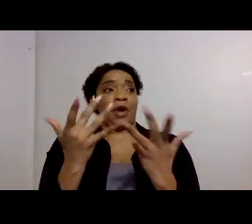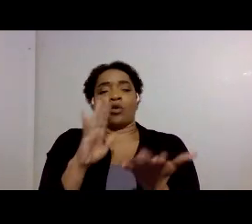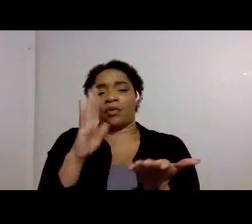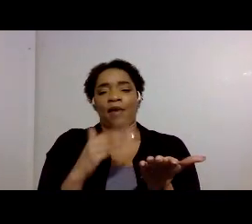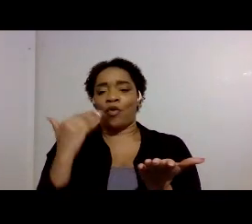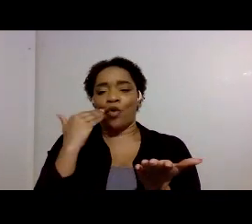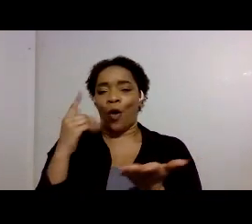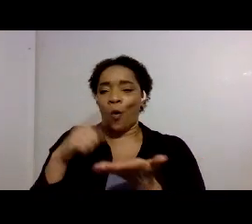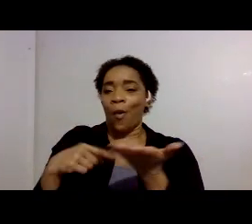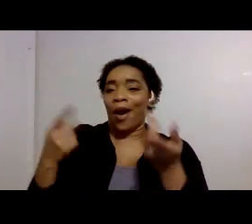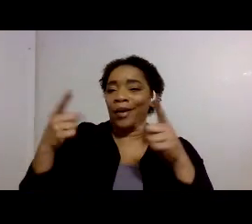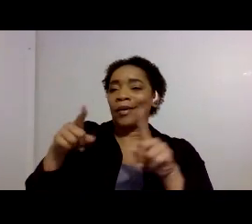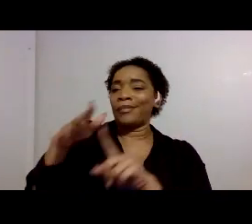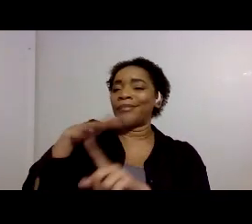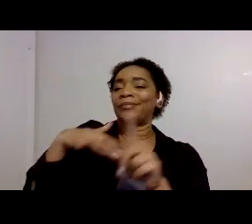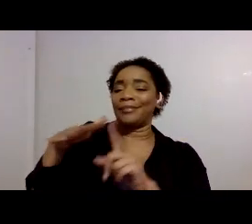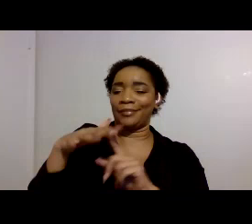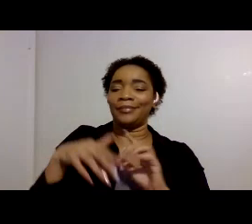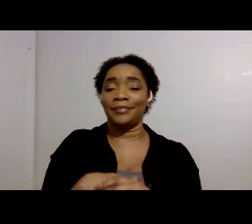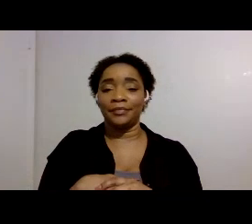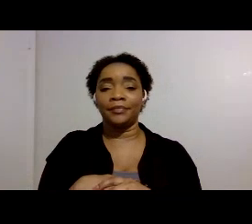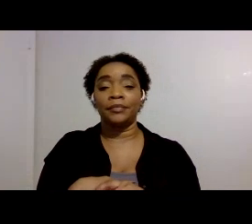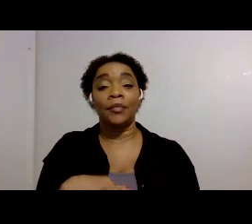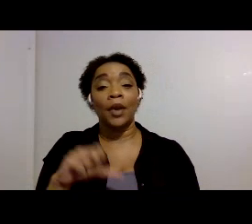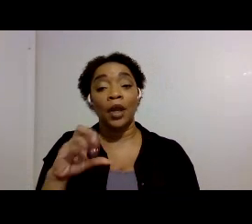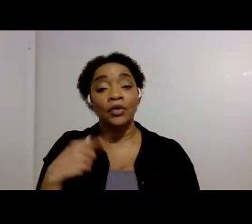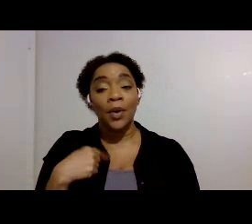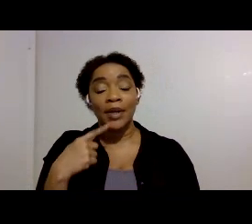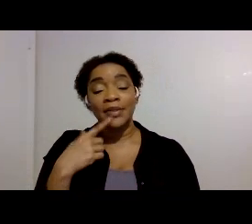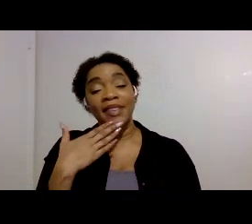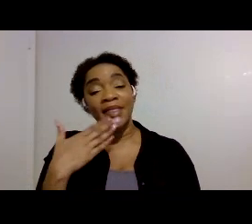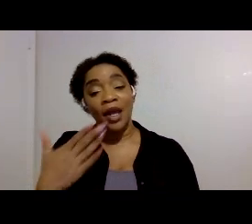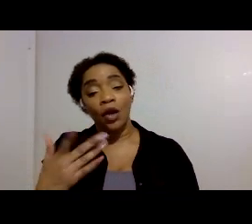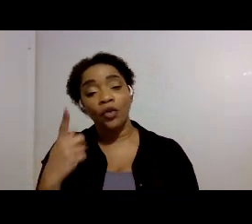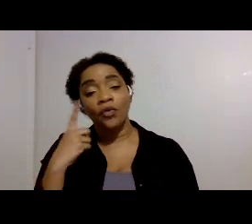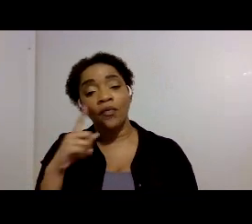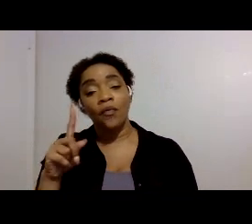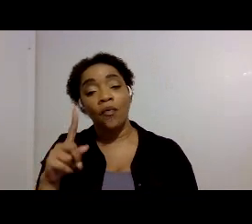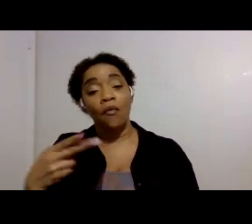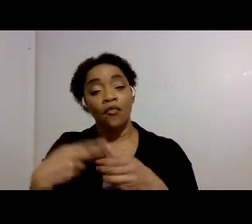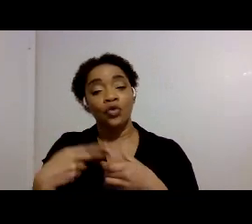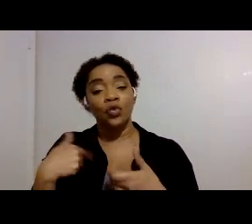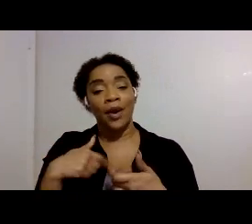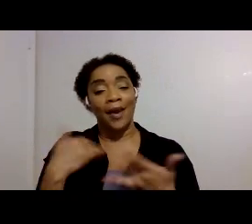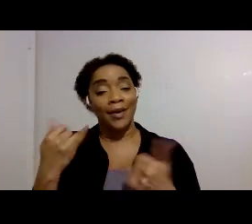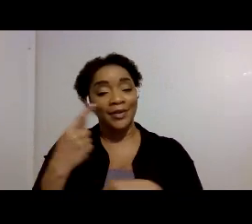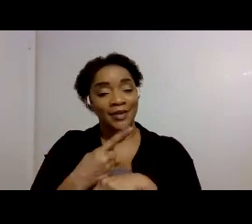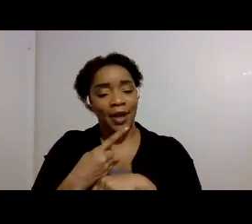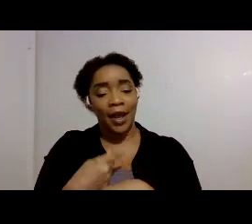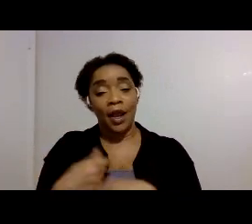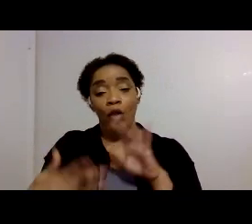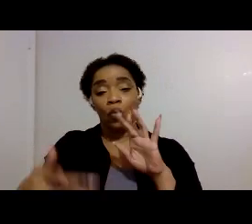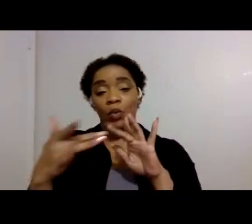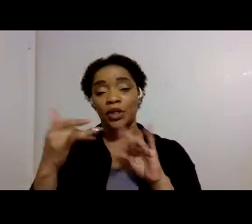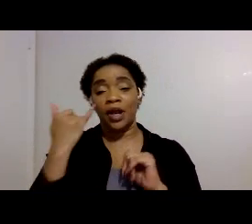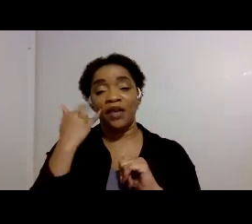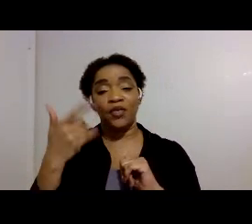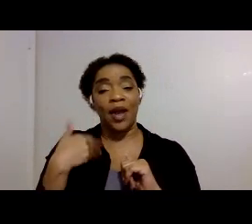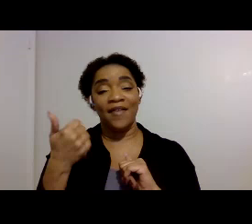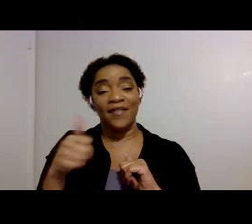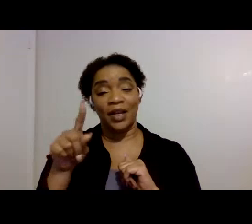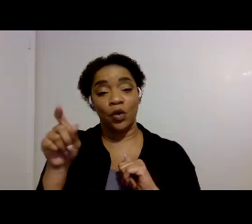So I thank you for joining us today. Reach out to us if you have any questions. I believe we're going to